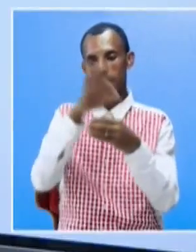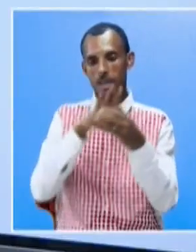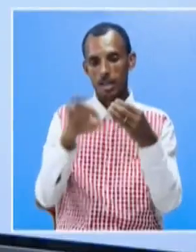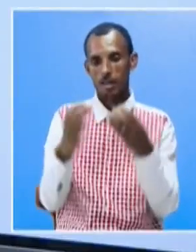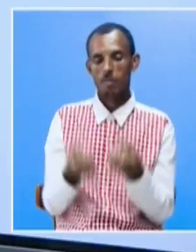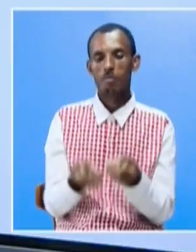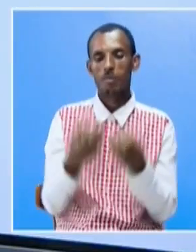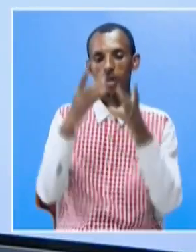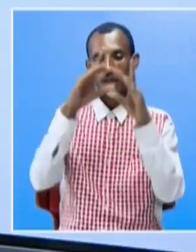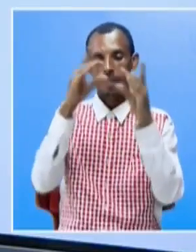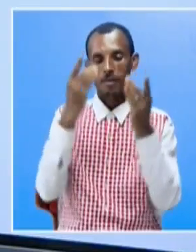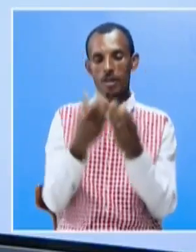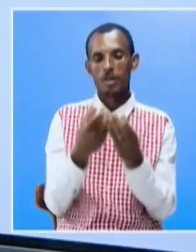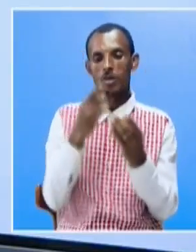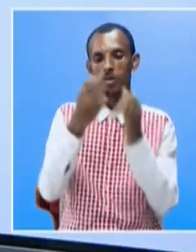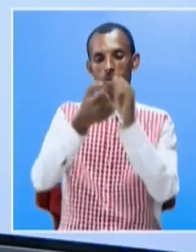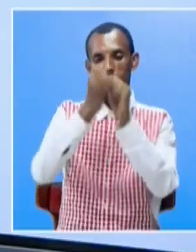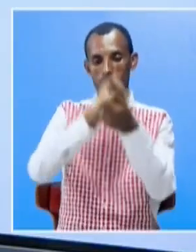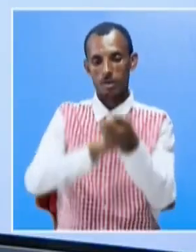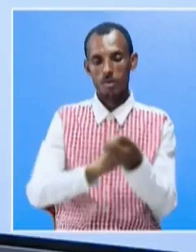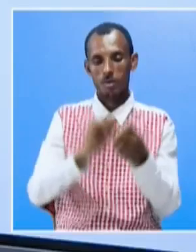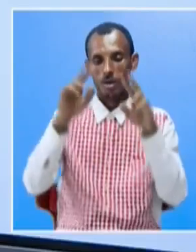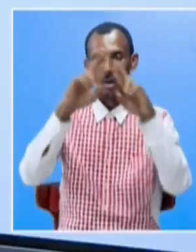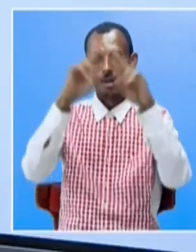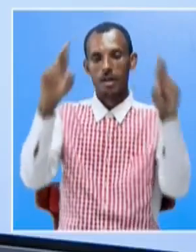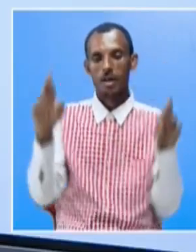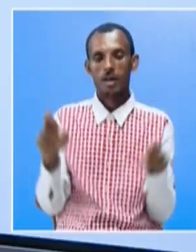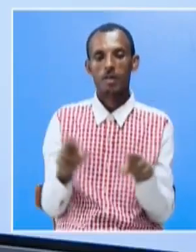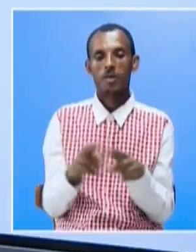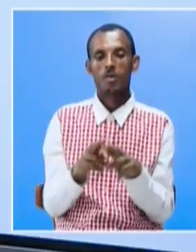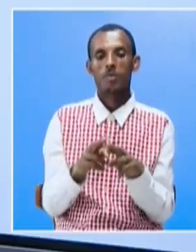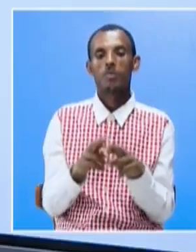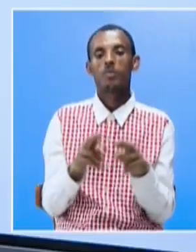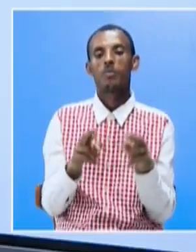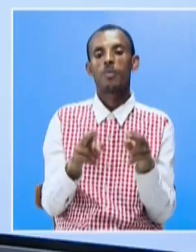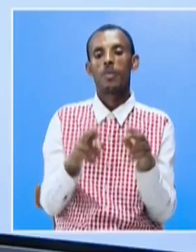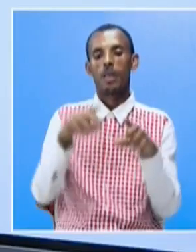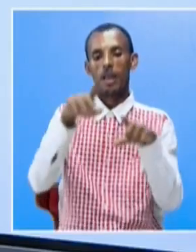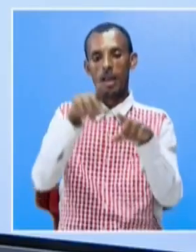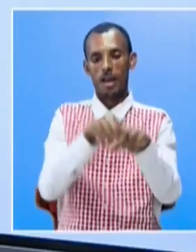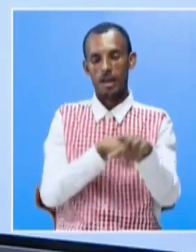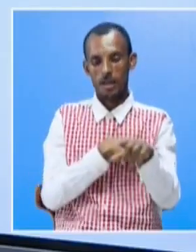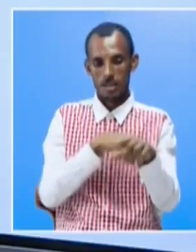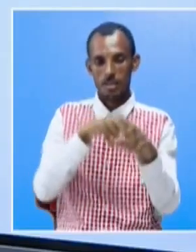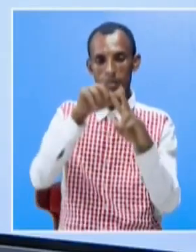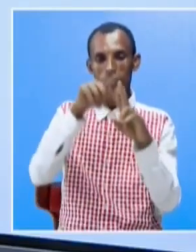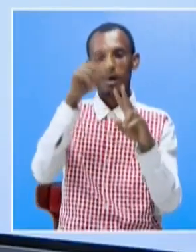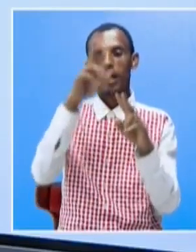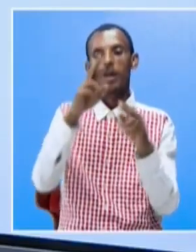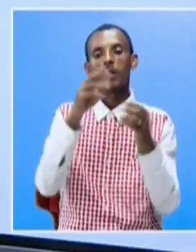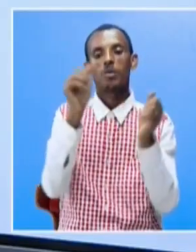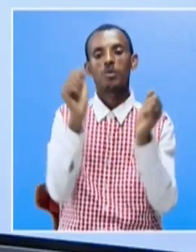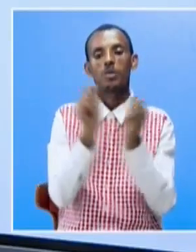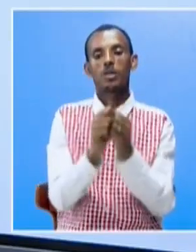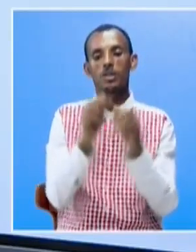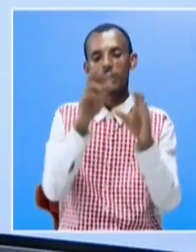be converted into a rectangle of the form length pi r with radius. So we can calculate the